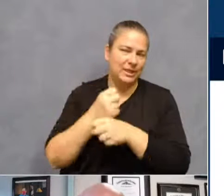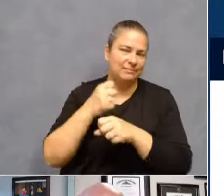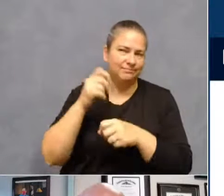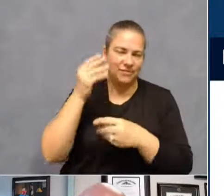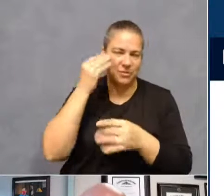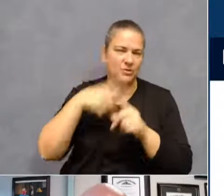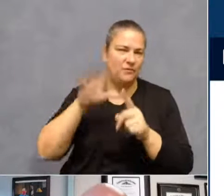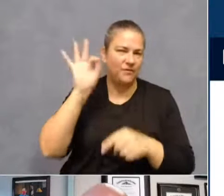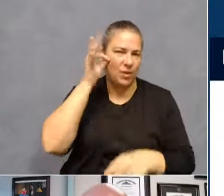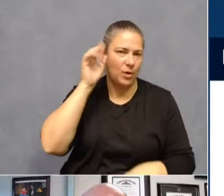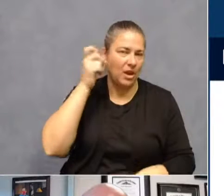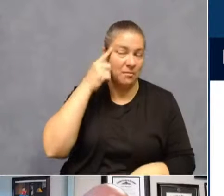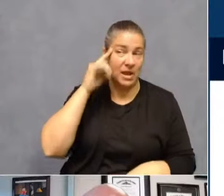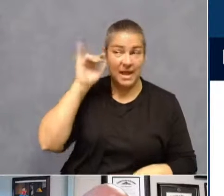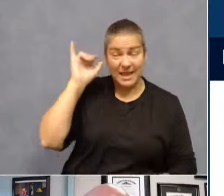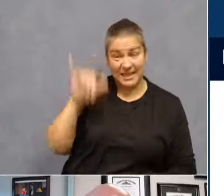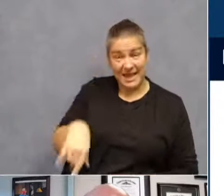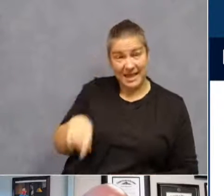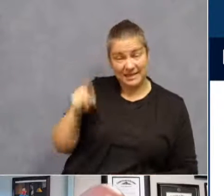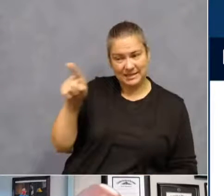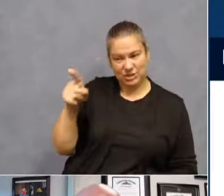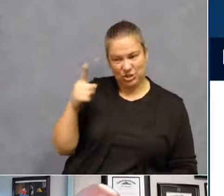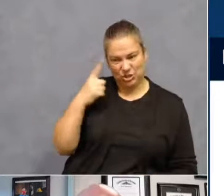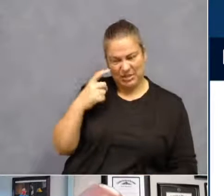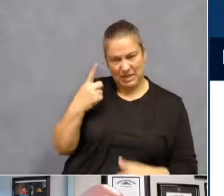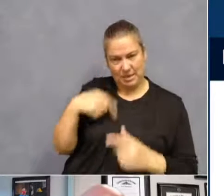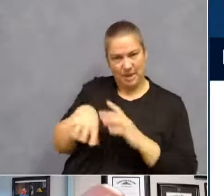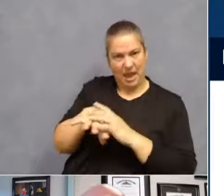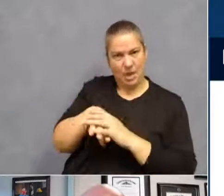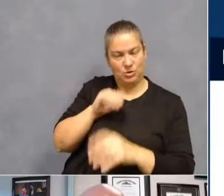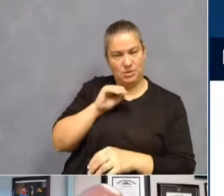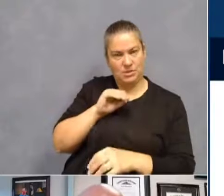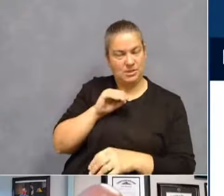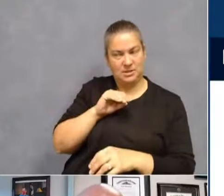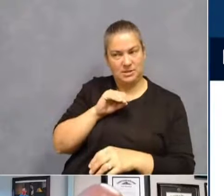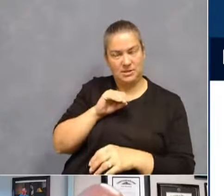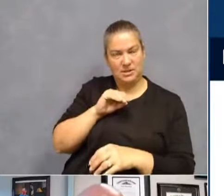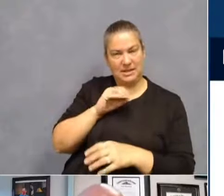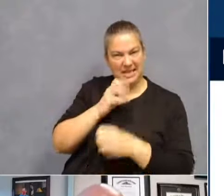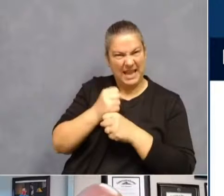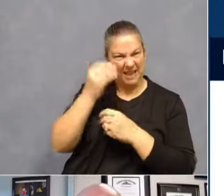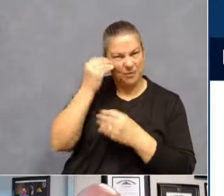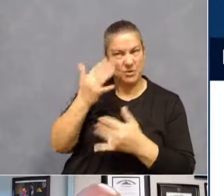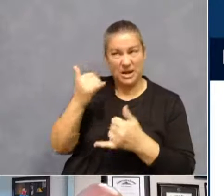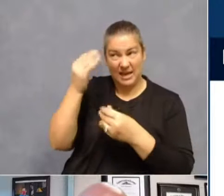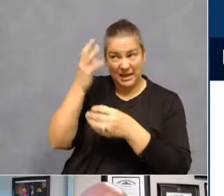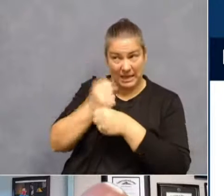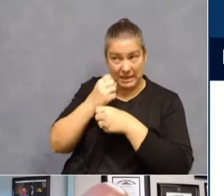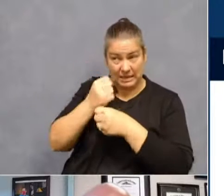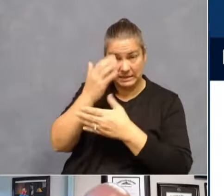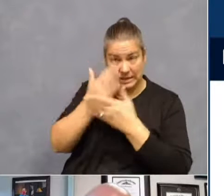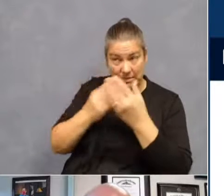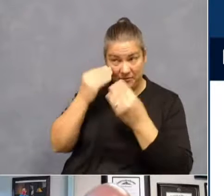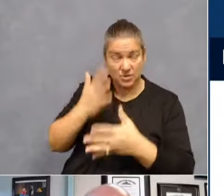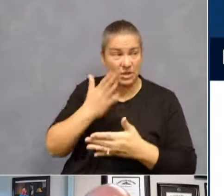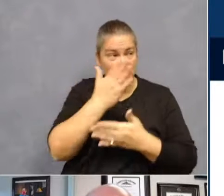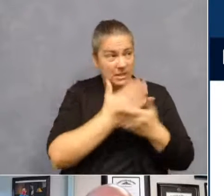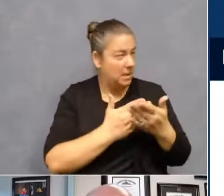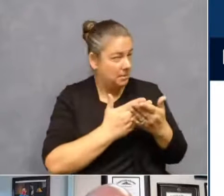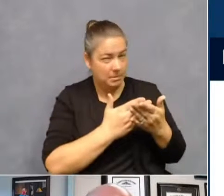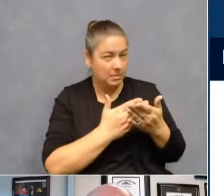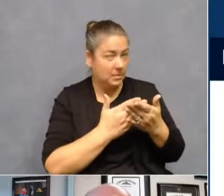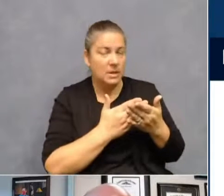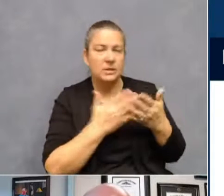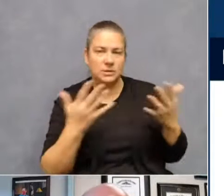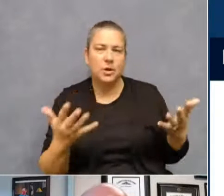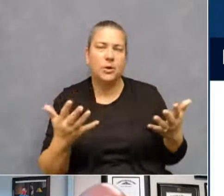some of which is now just coming out and others of which won't come out until we have an approved vaccine. So this will be one of those things where you get